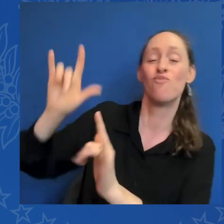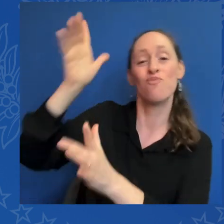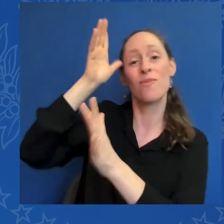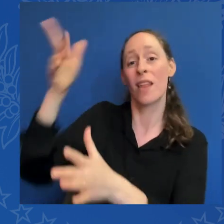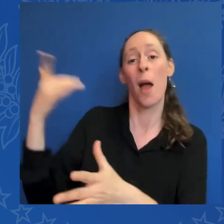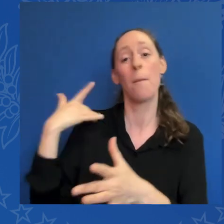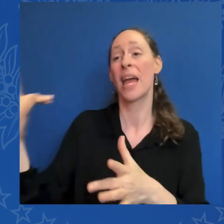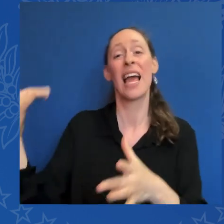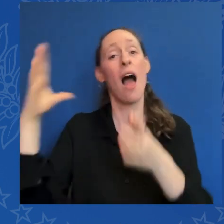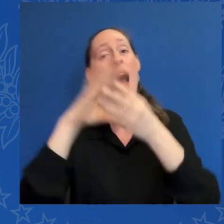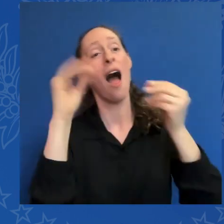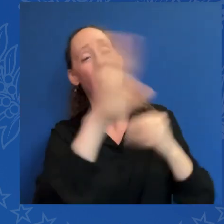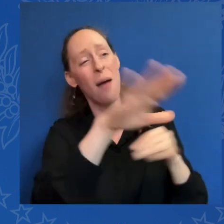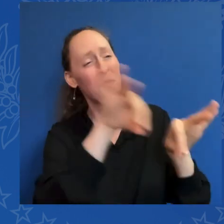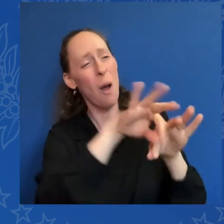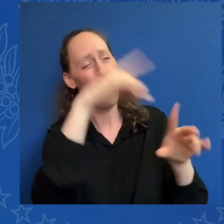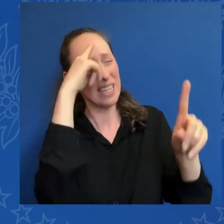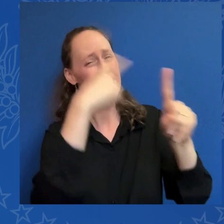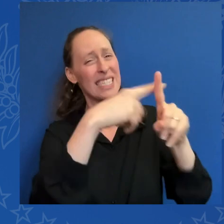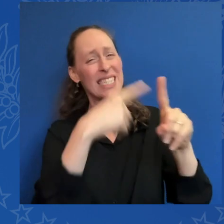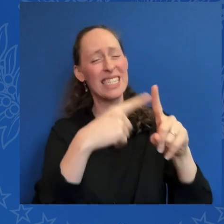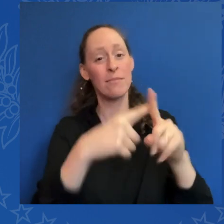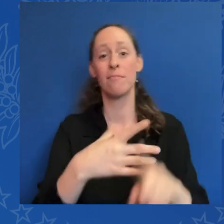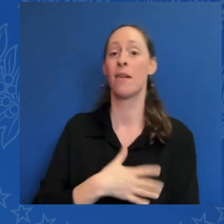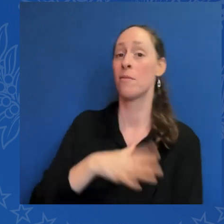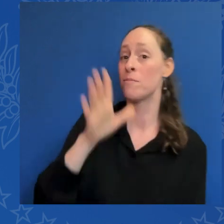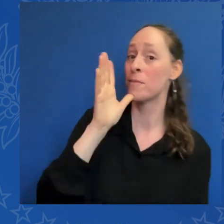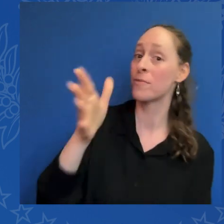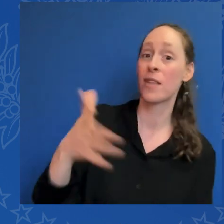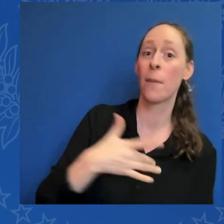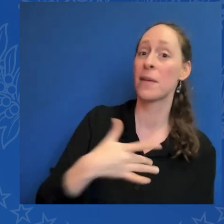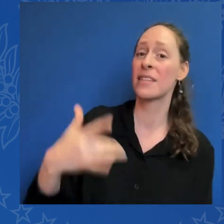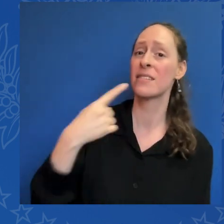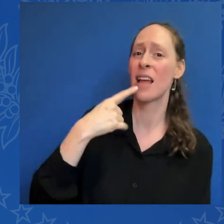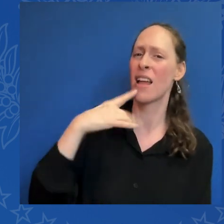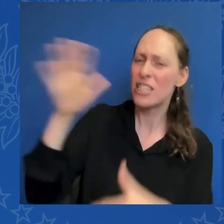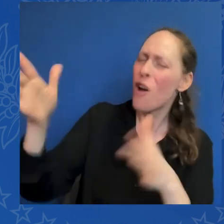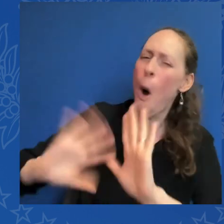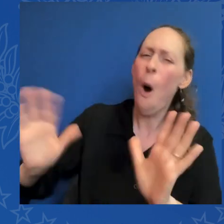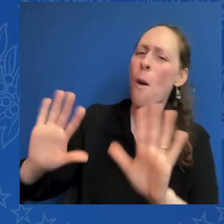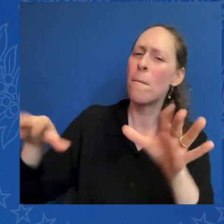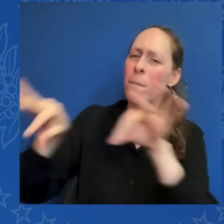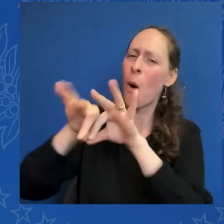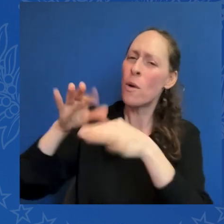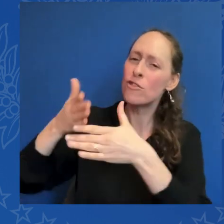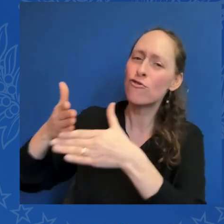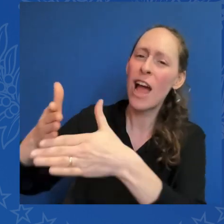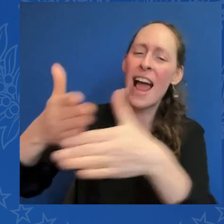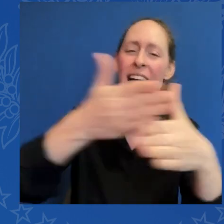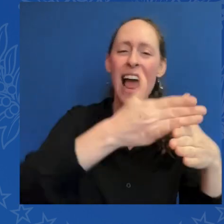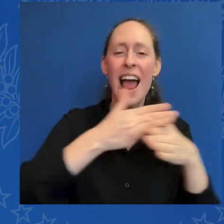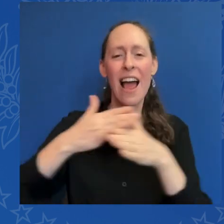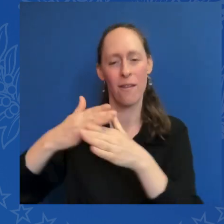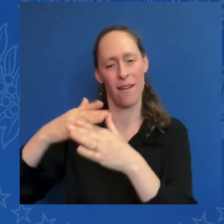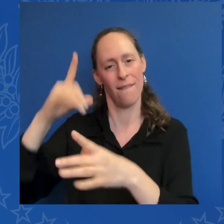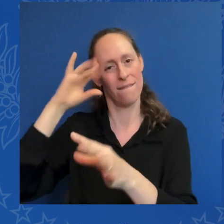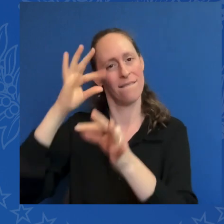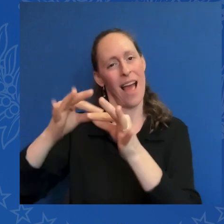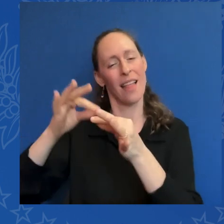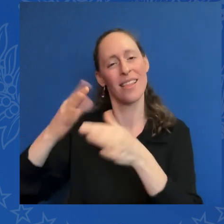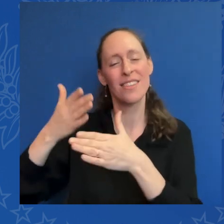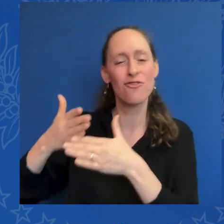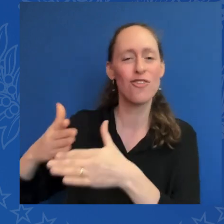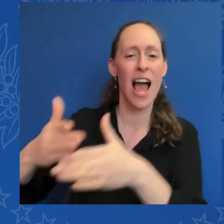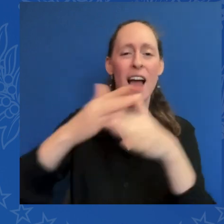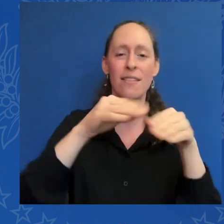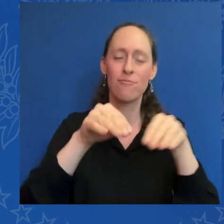my grandmother would yell, "No, Joey, spread it, spread it." But all together, we have to keep working toward a future that's of greater